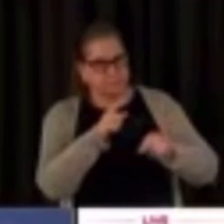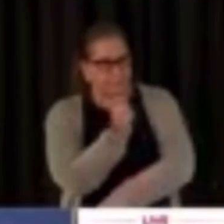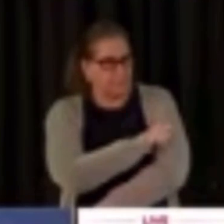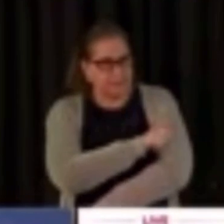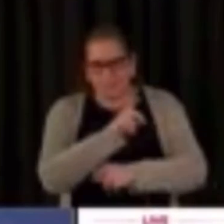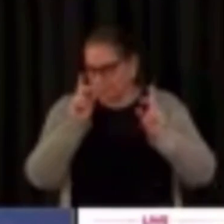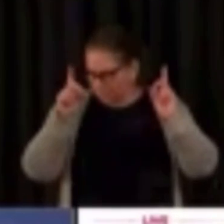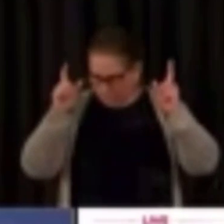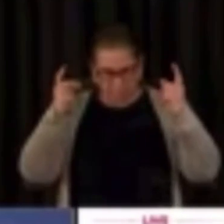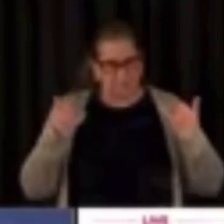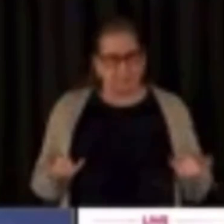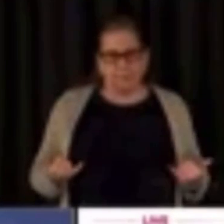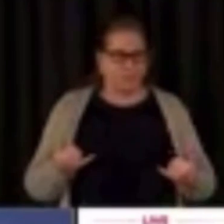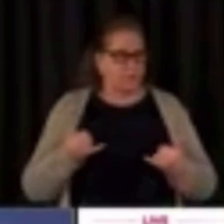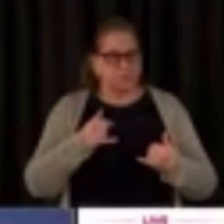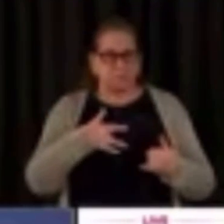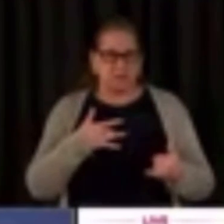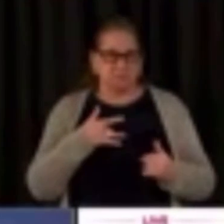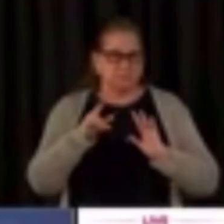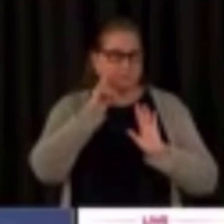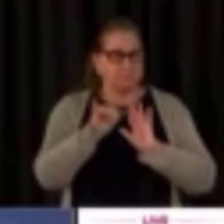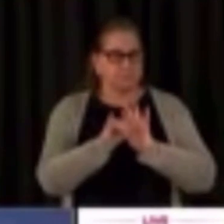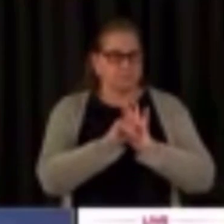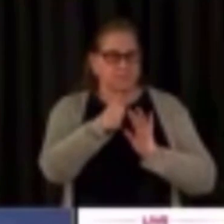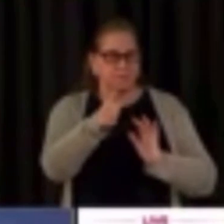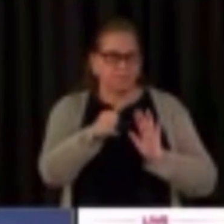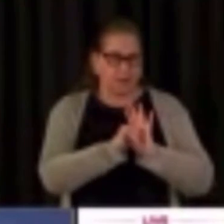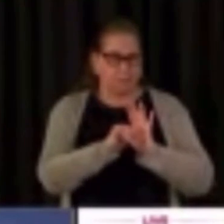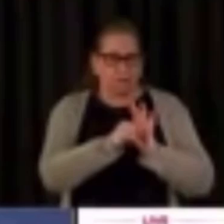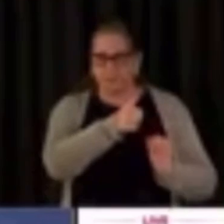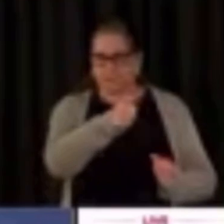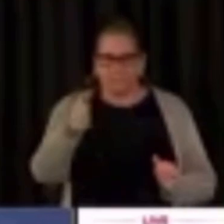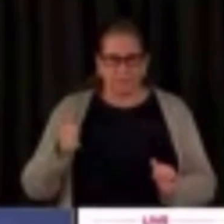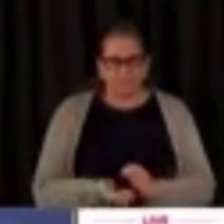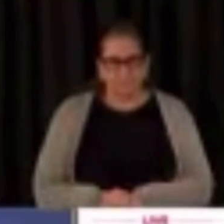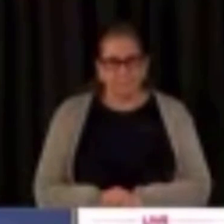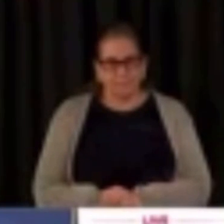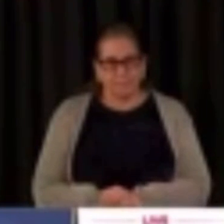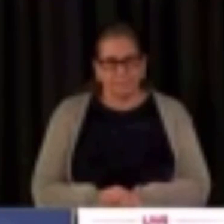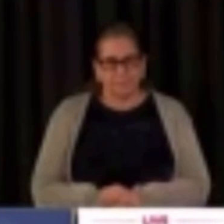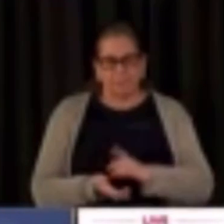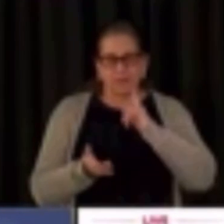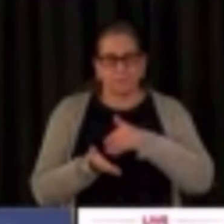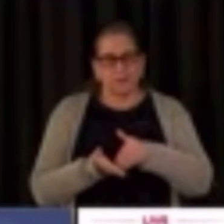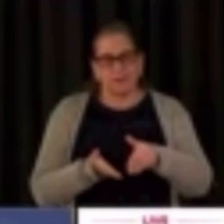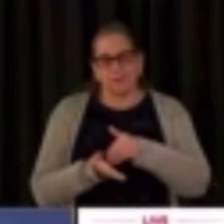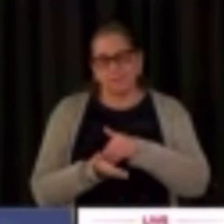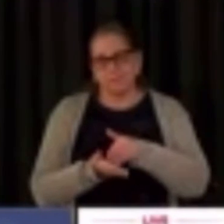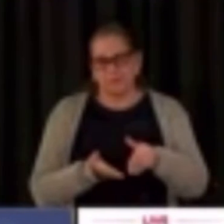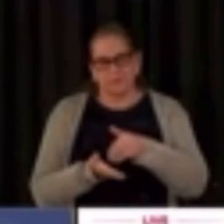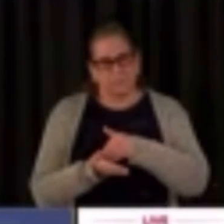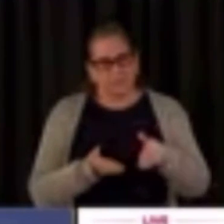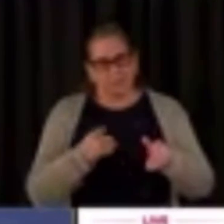We know that there are some people who are saying, I'm going to wait and see. There have been millions of people now vaccinated. So the notion